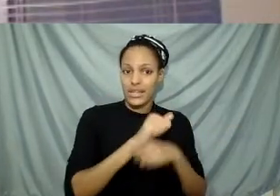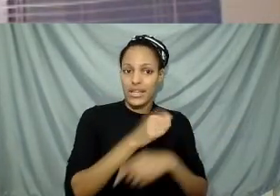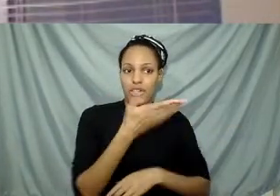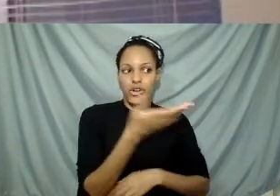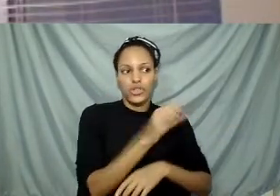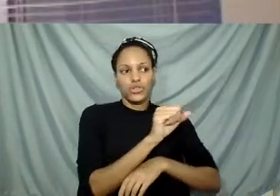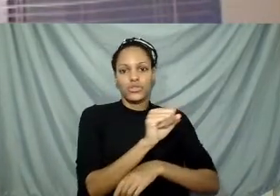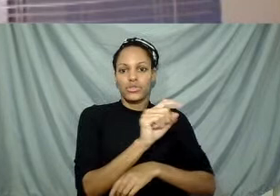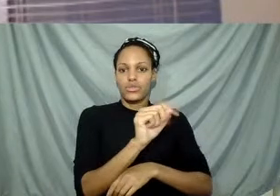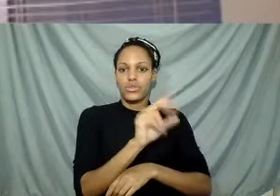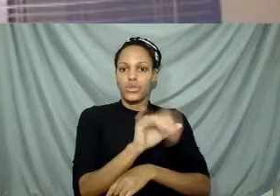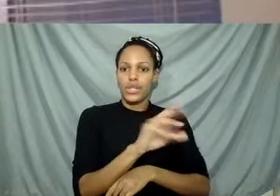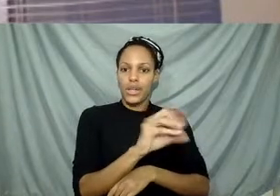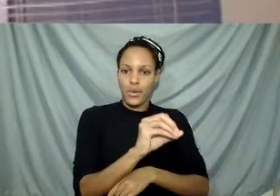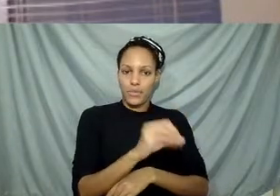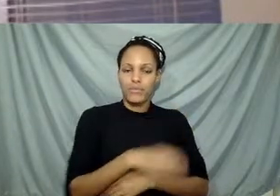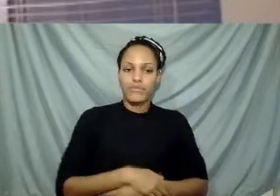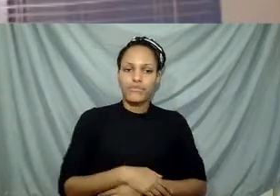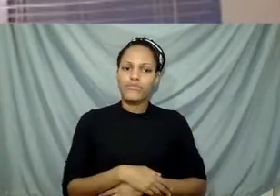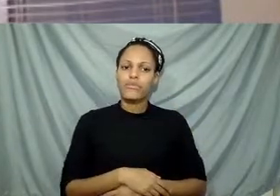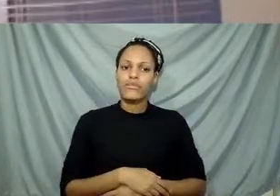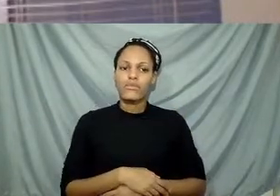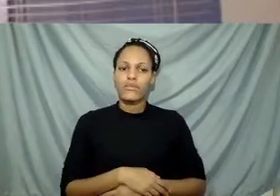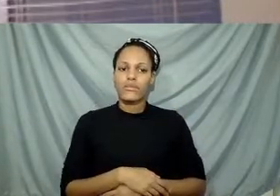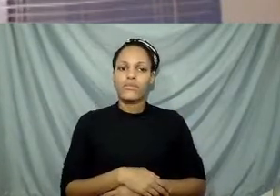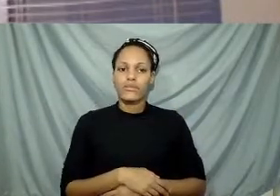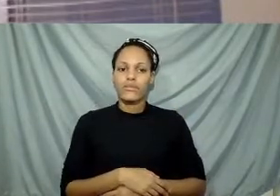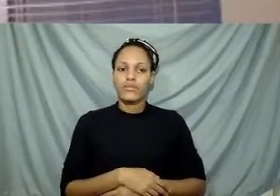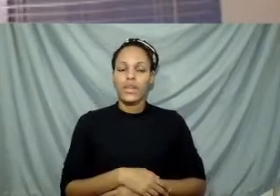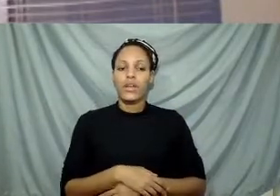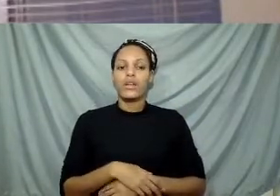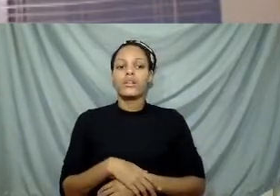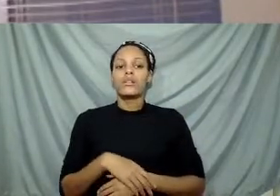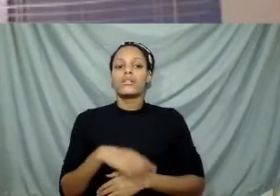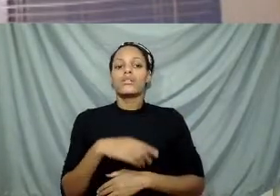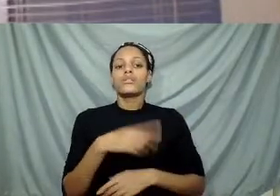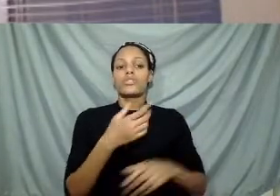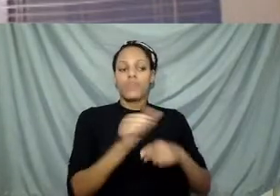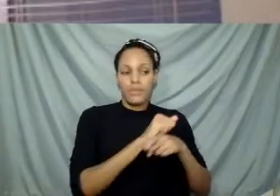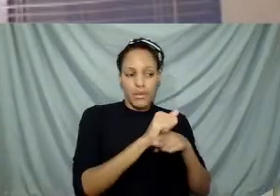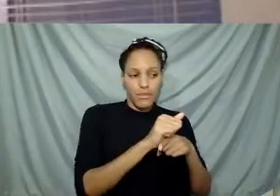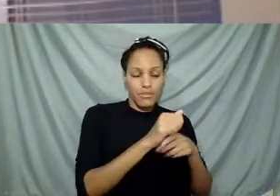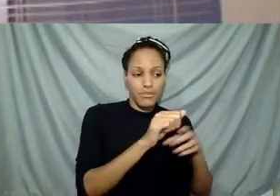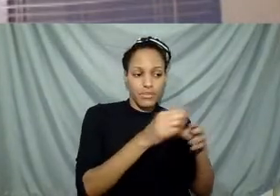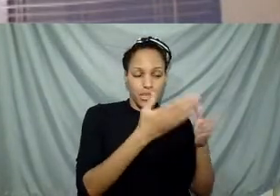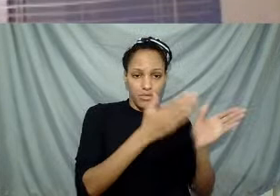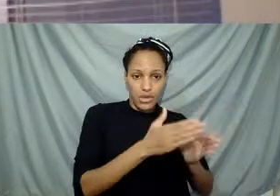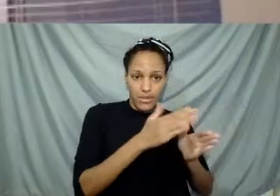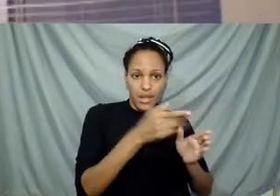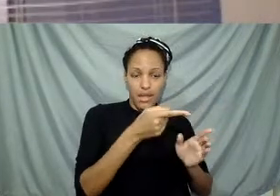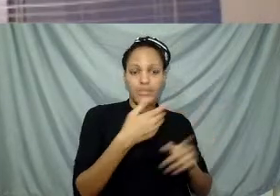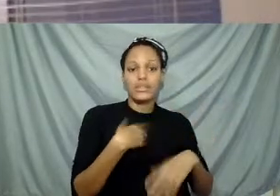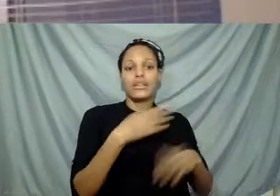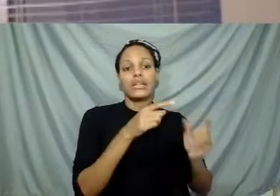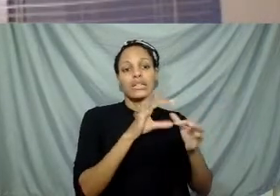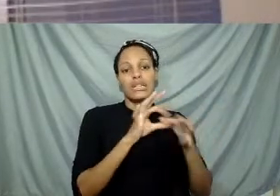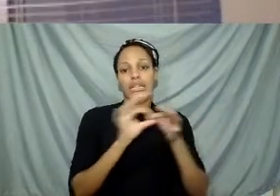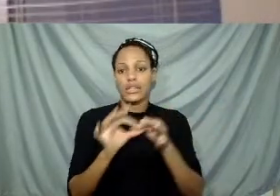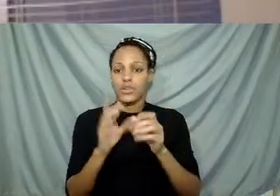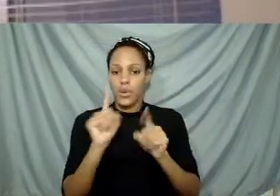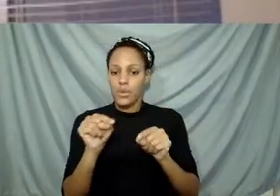So going on, being prepared from Bernice Johnson Dance Studio to go on into the High School of Performing